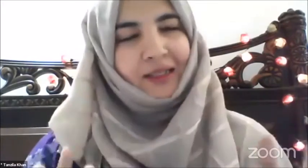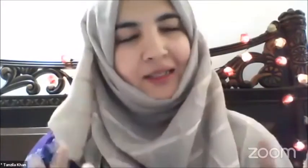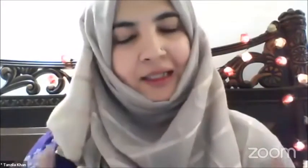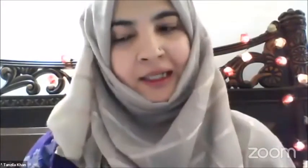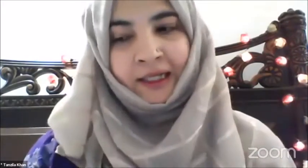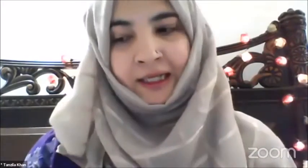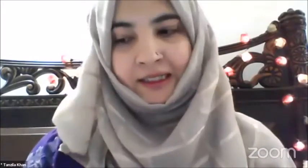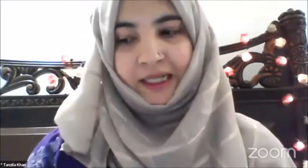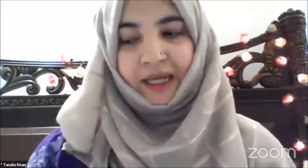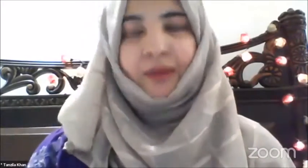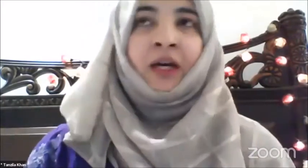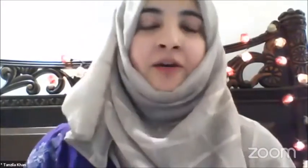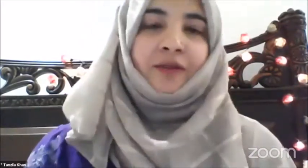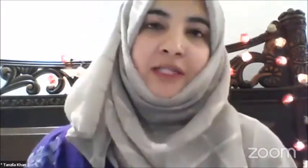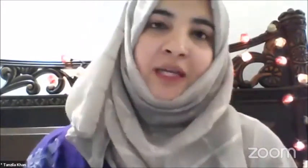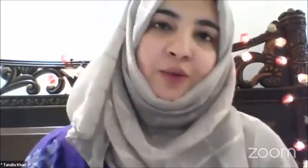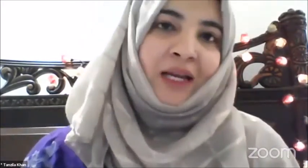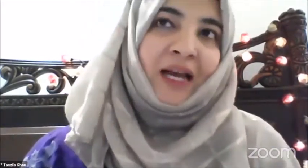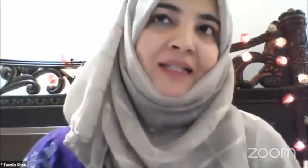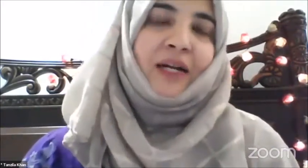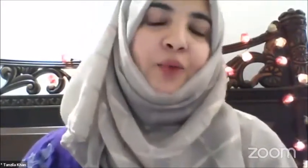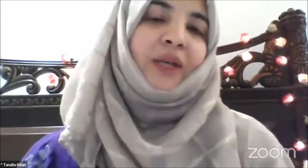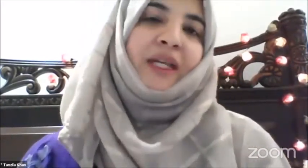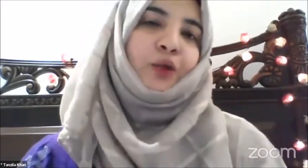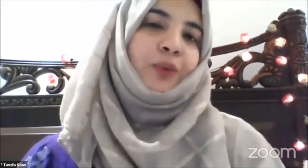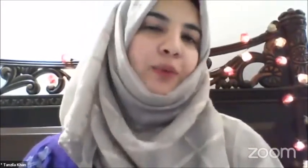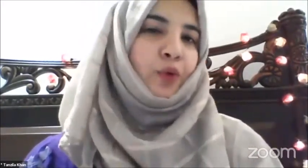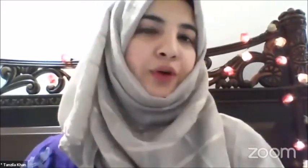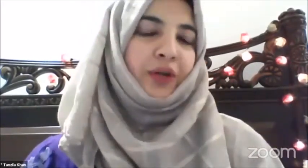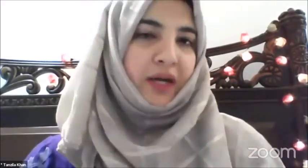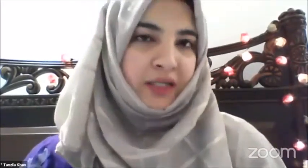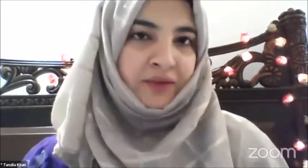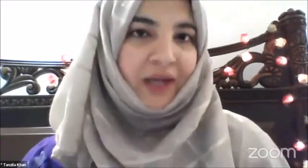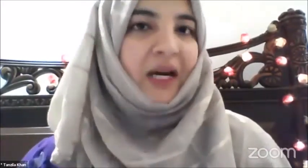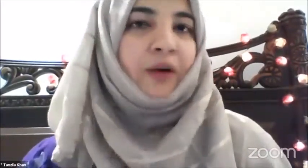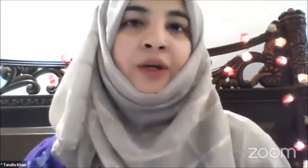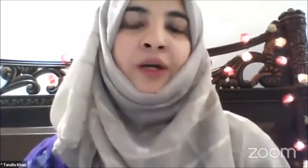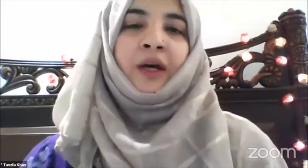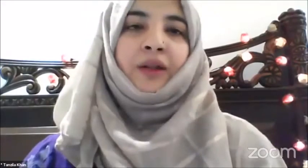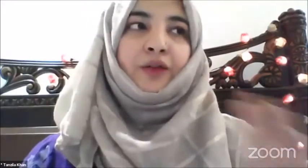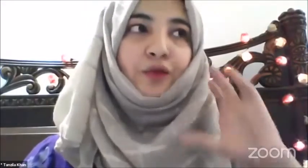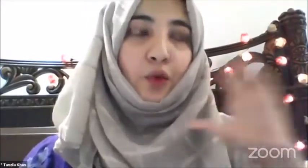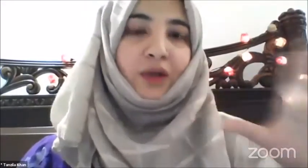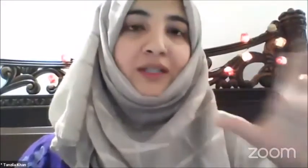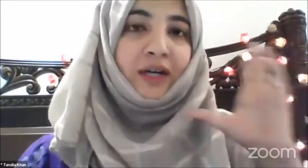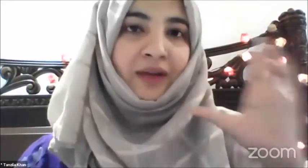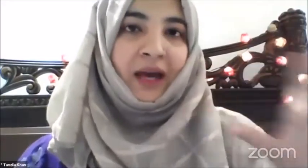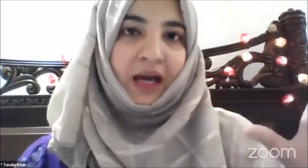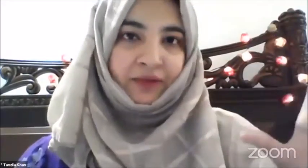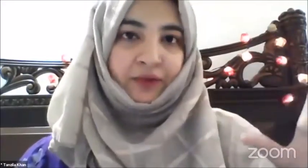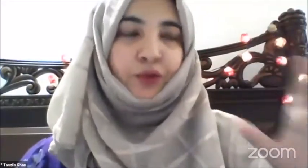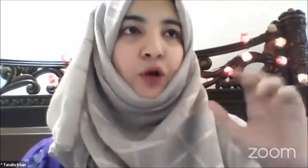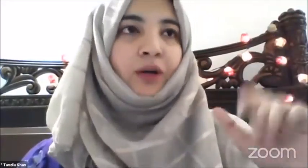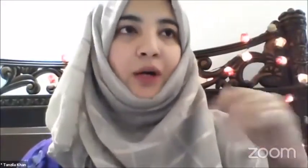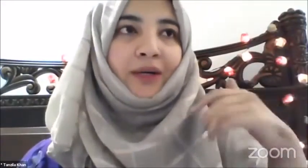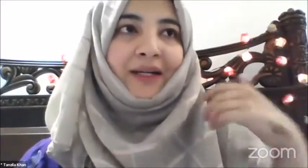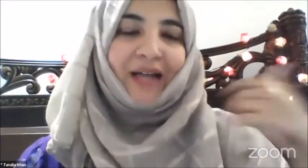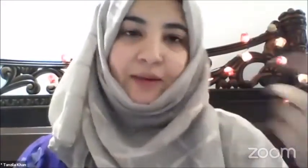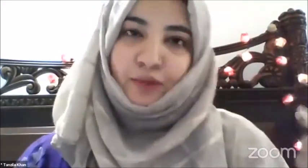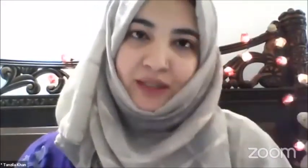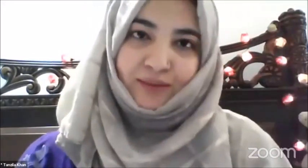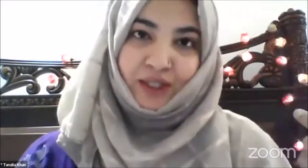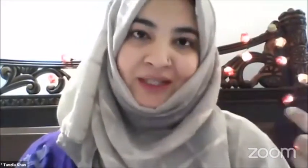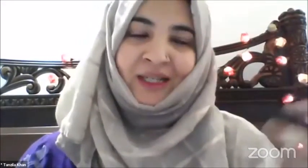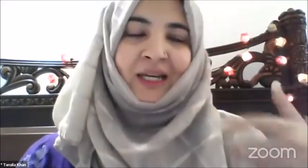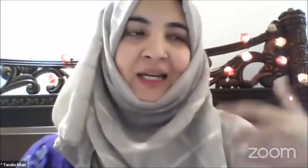we understand that it takes time. Firstly, we realized that we need to be more creative around the focus that we have. To talk about a